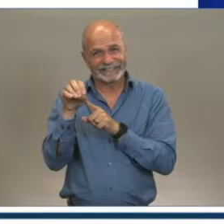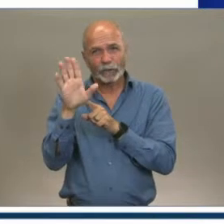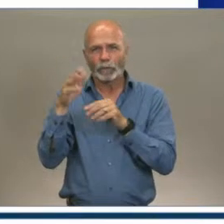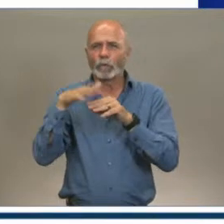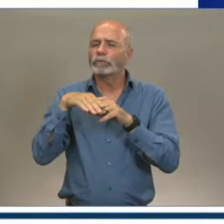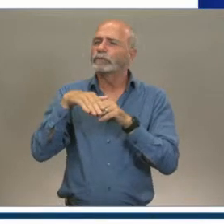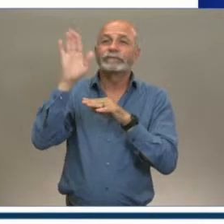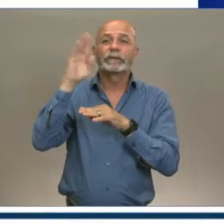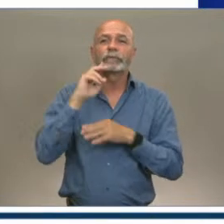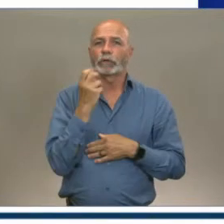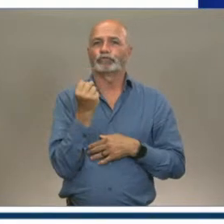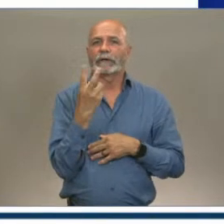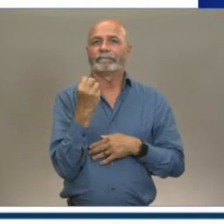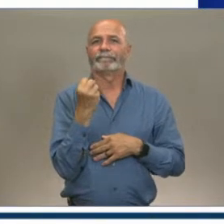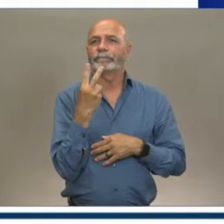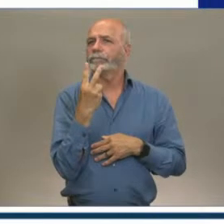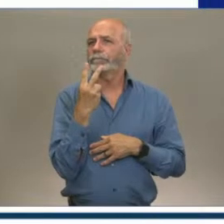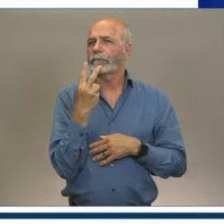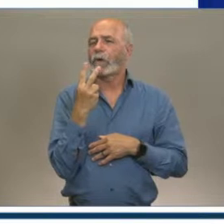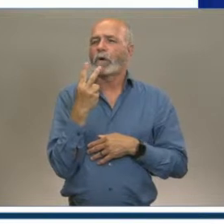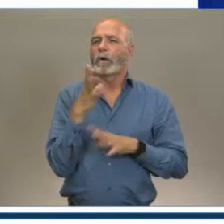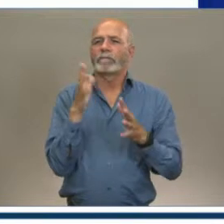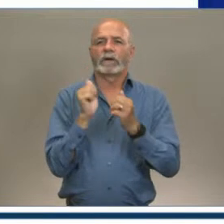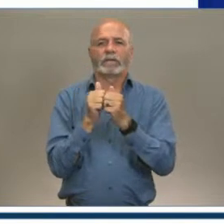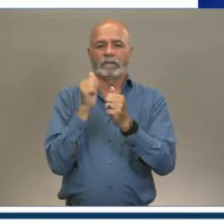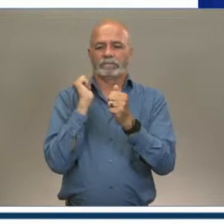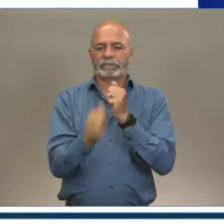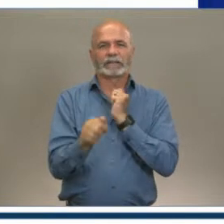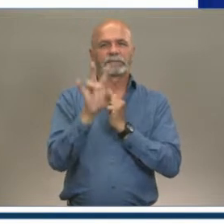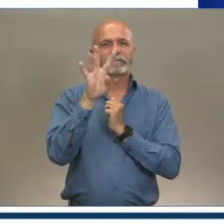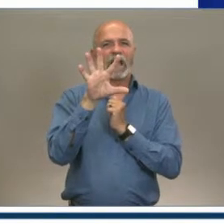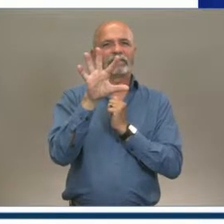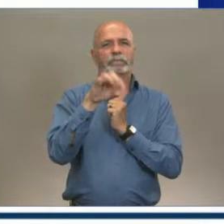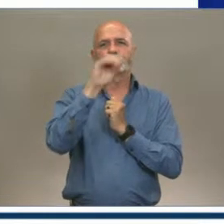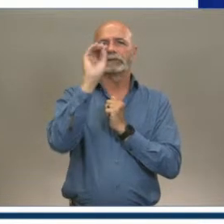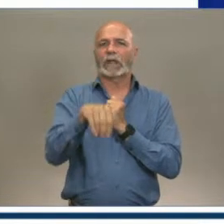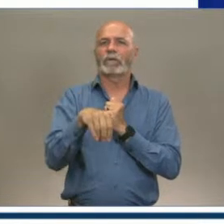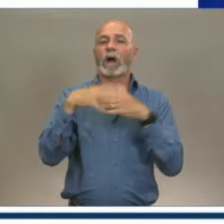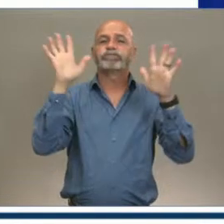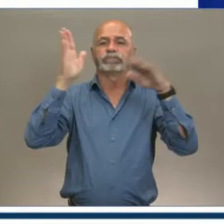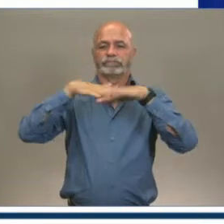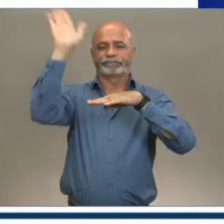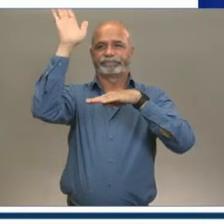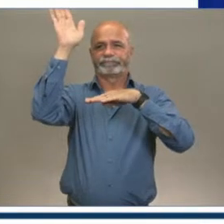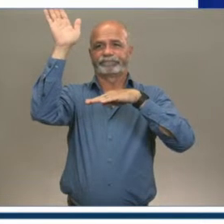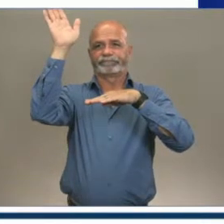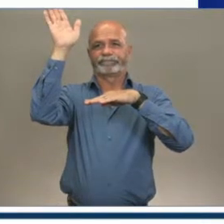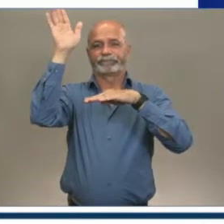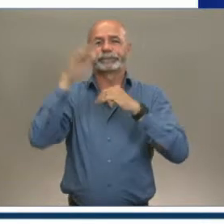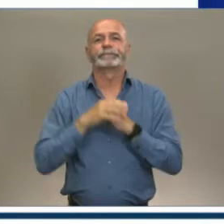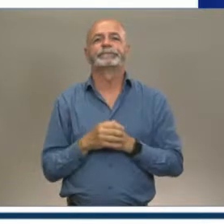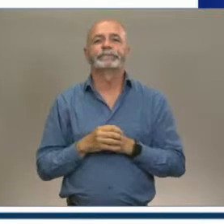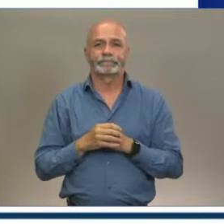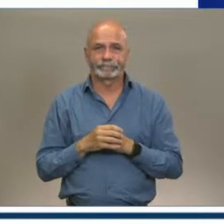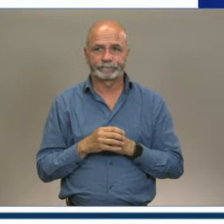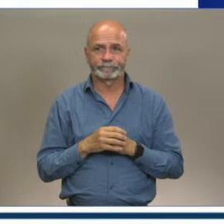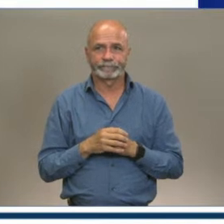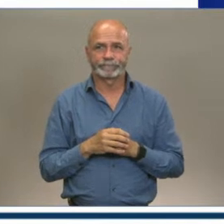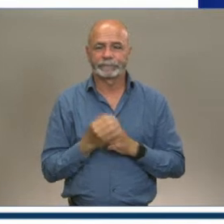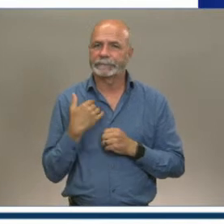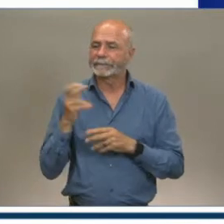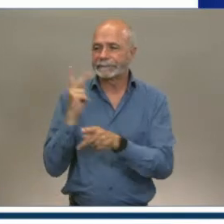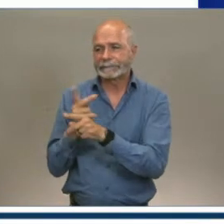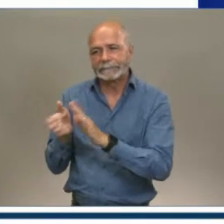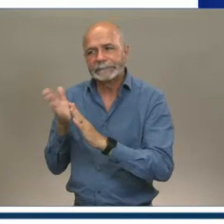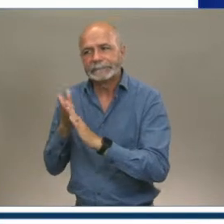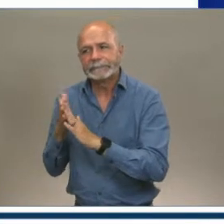that are eligible. We are past the 75% of 12 and up in this province. We need to keep that trend going, and we cannot